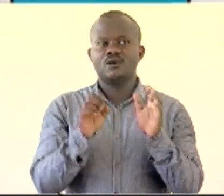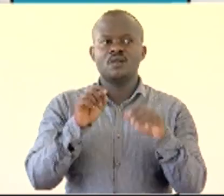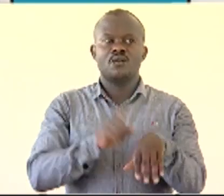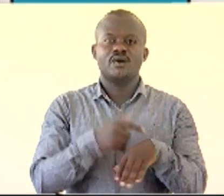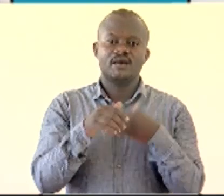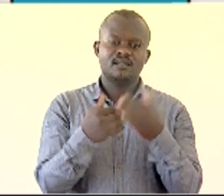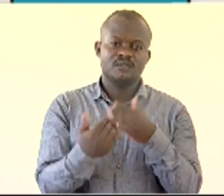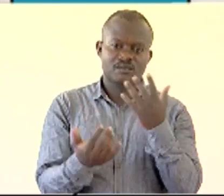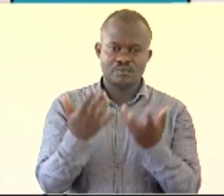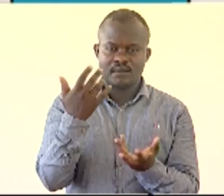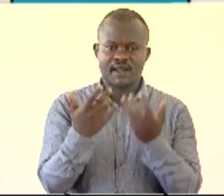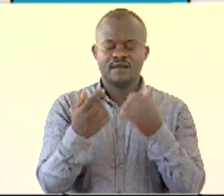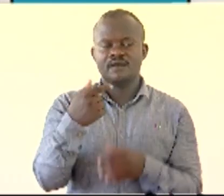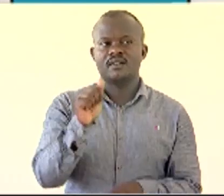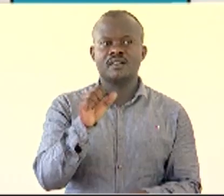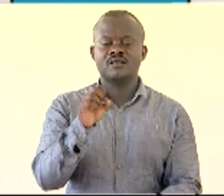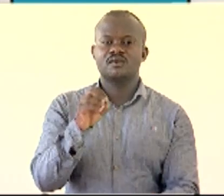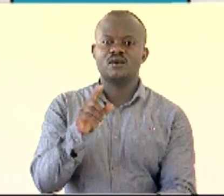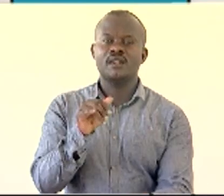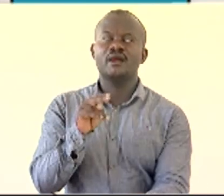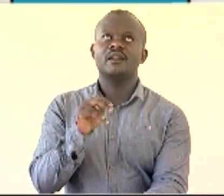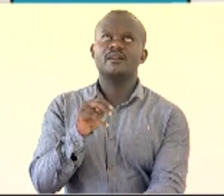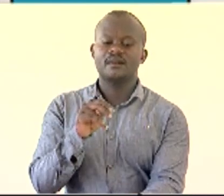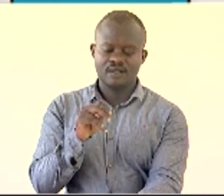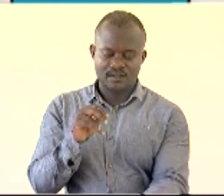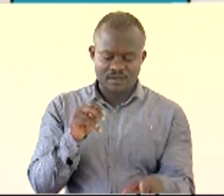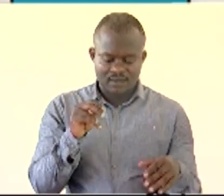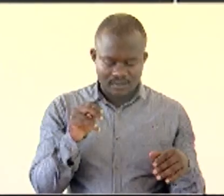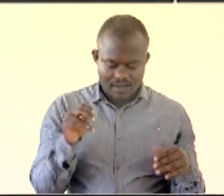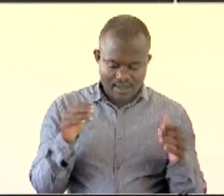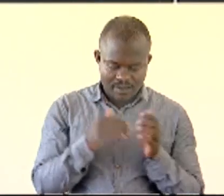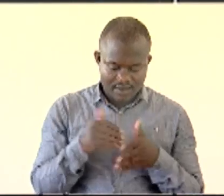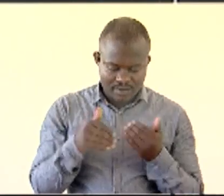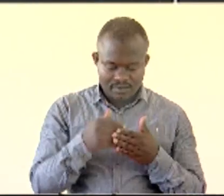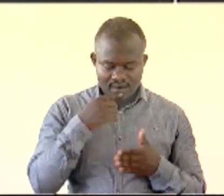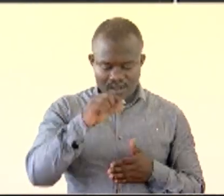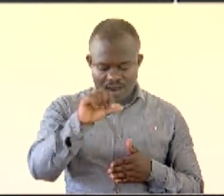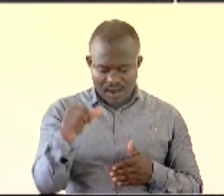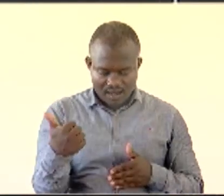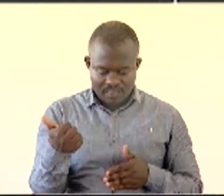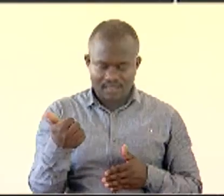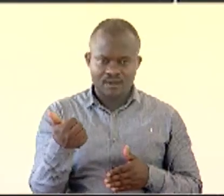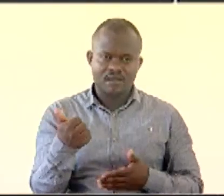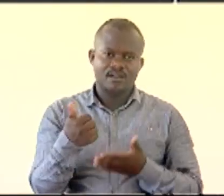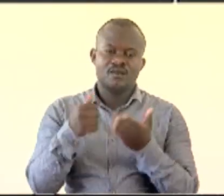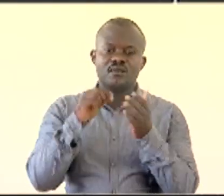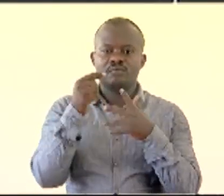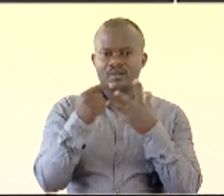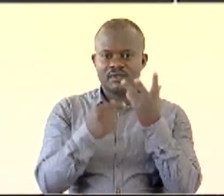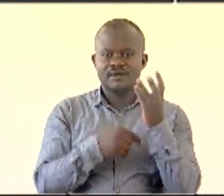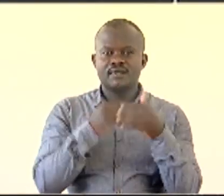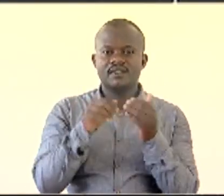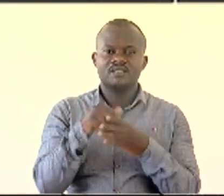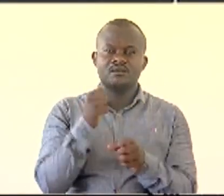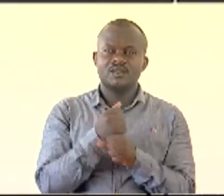we burn gasoline, diesel, and other petroleum products, there is